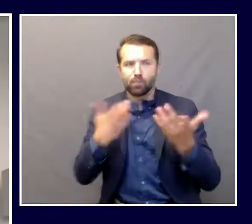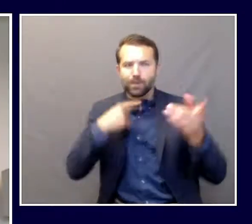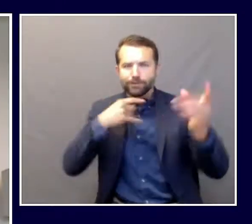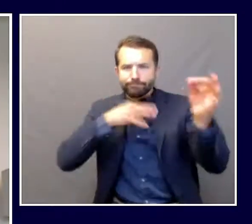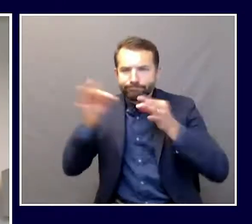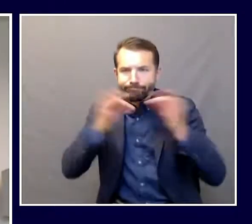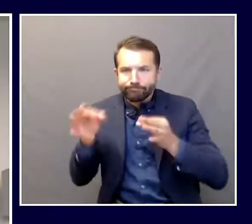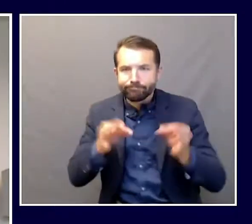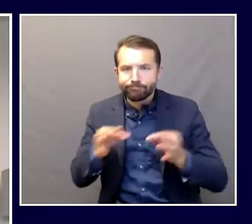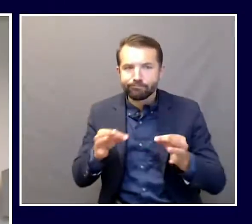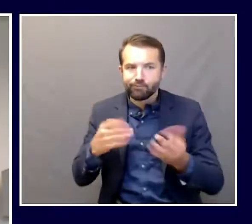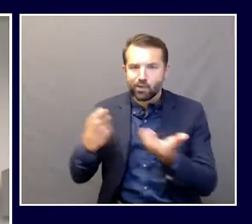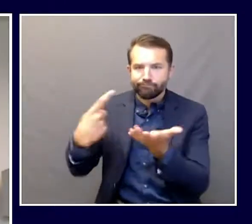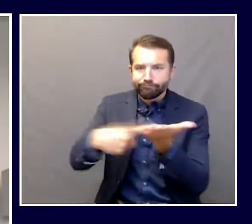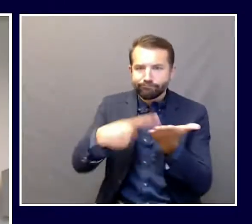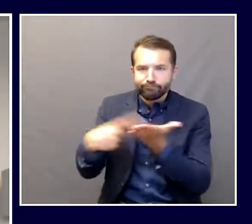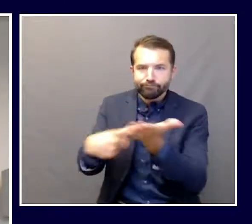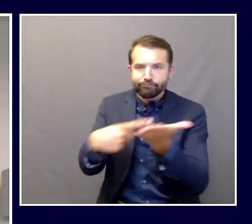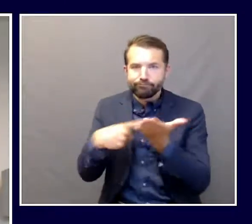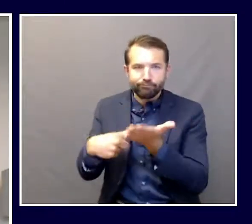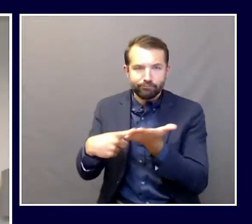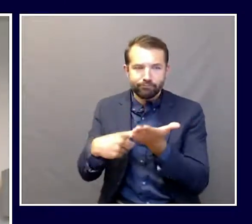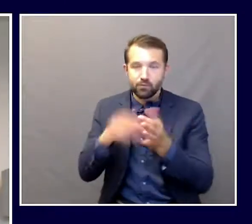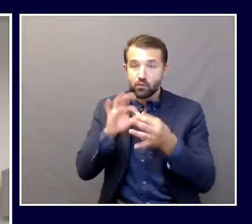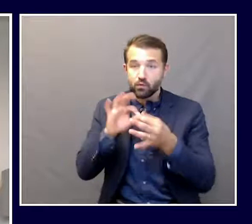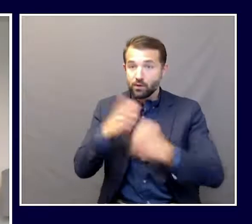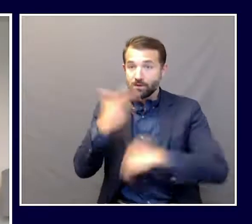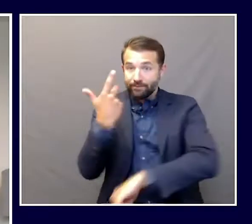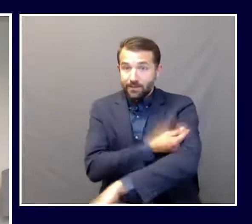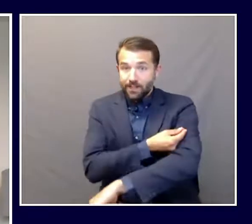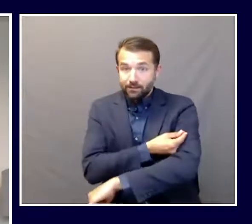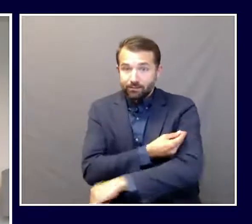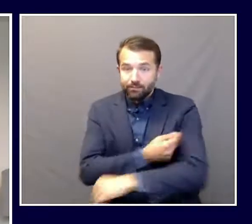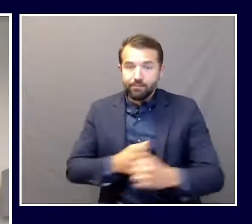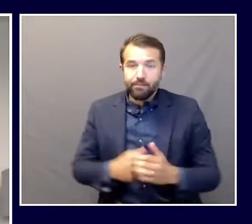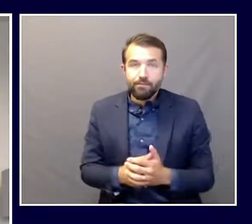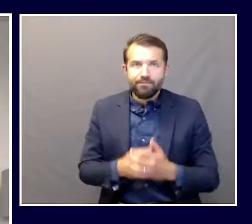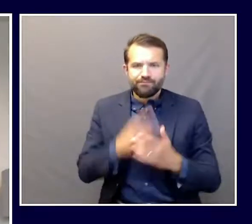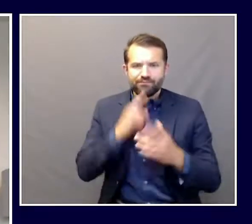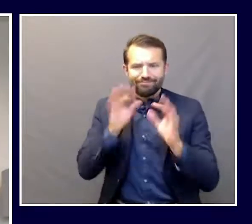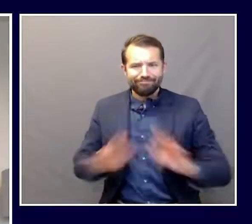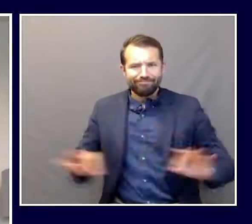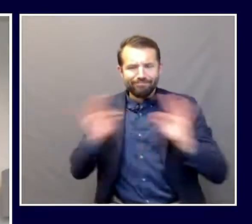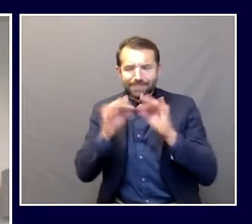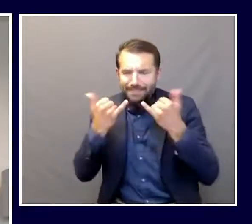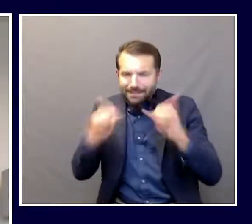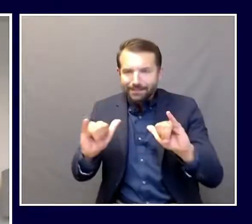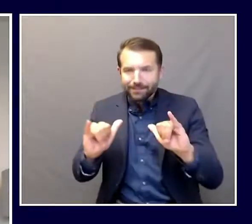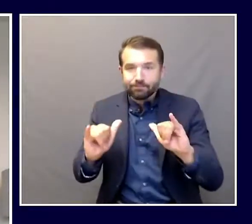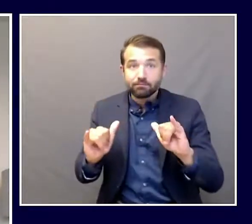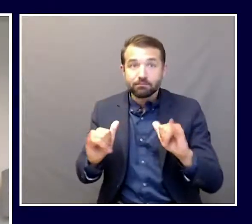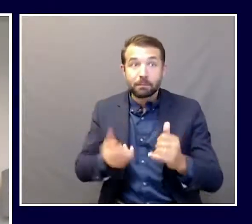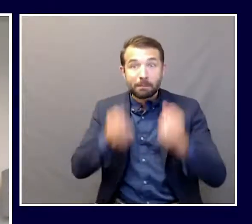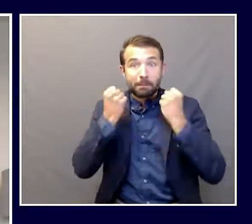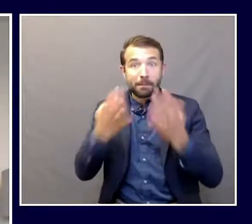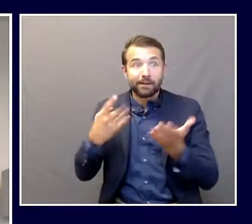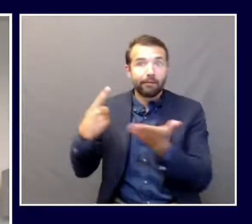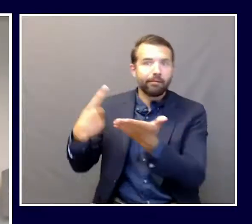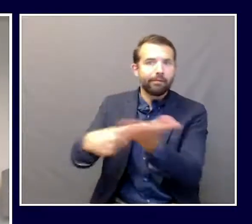vaccines and the importance of vaccines, particularly in light of things like new variants that we've seen on the